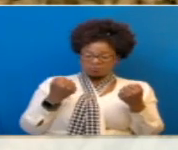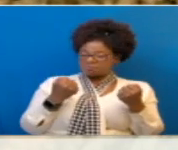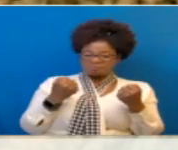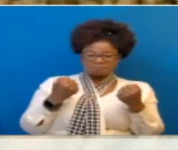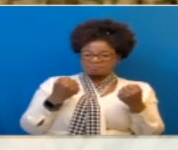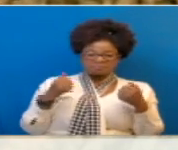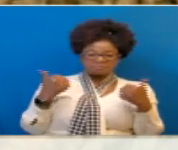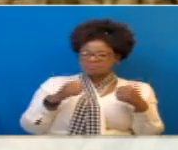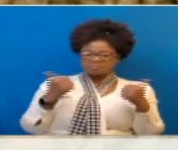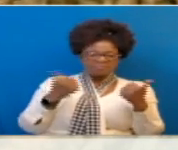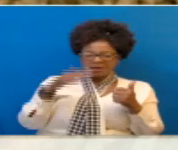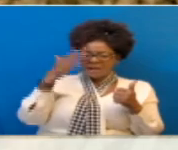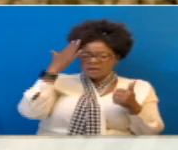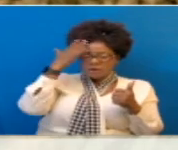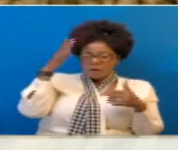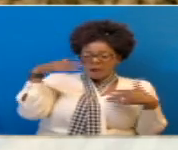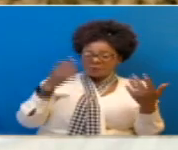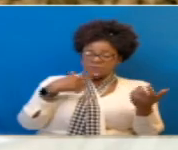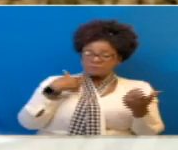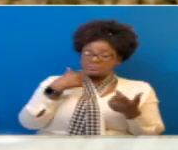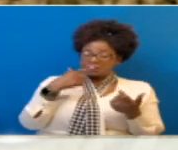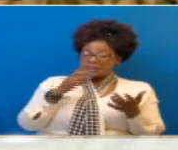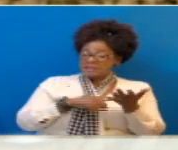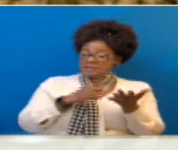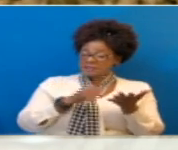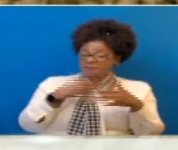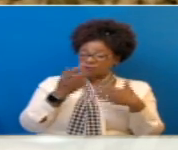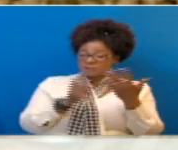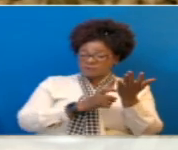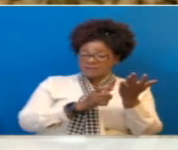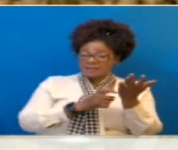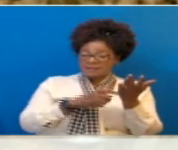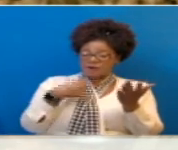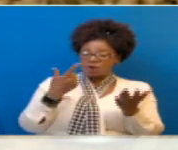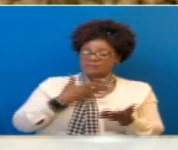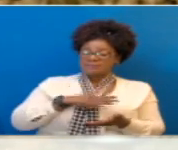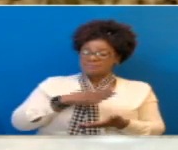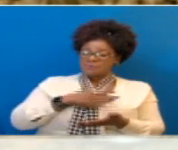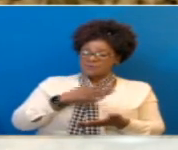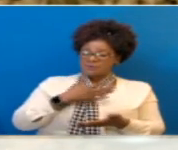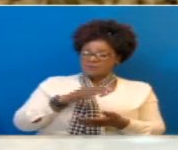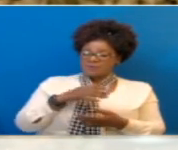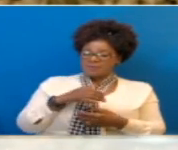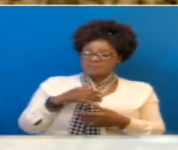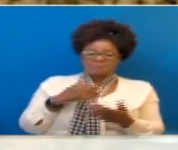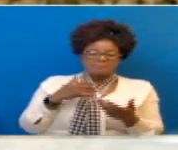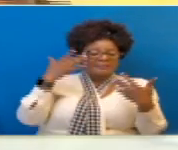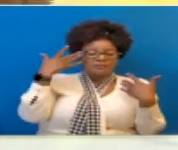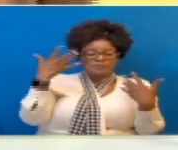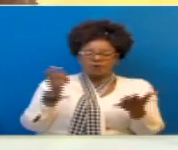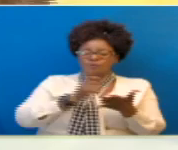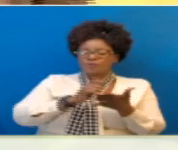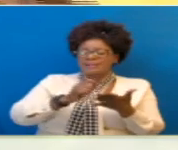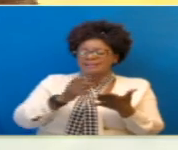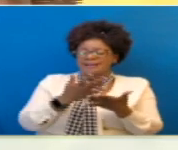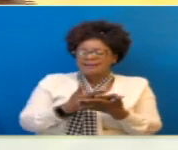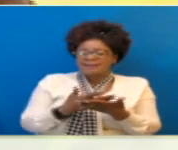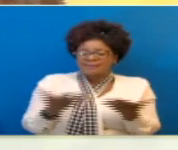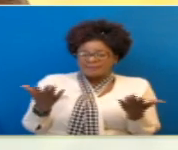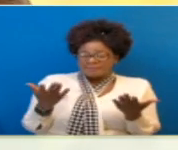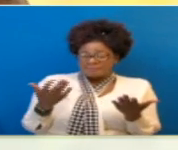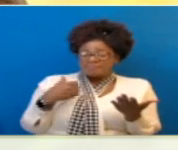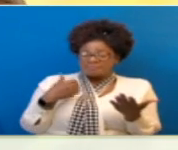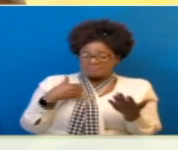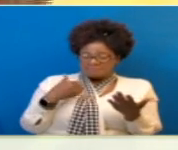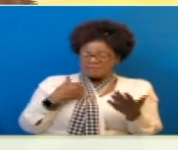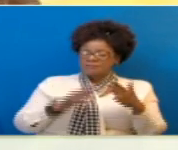I never knew how to speak in English or Swahili. I just knew how to speak in Samburu. I never wanted to know how to write or something. Actually, I've been